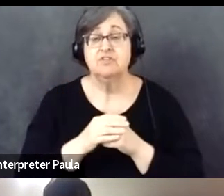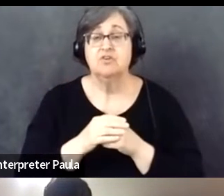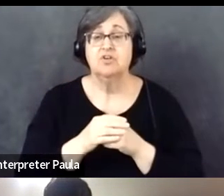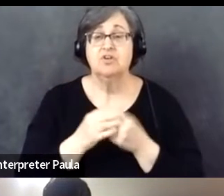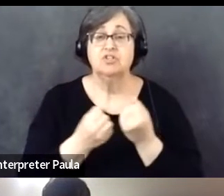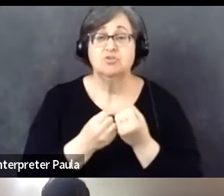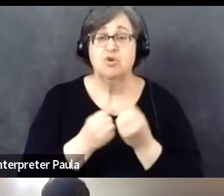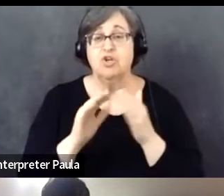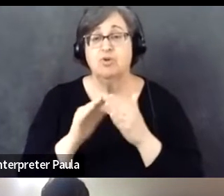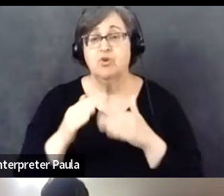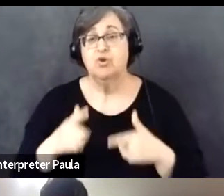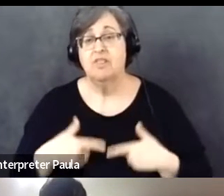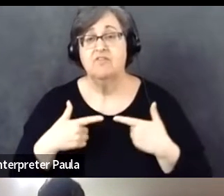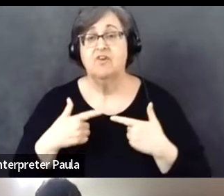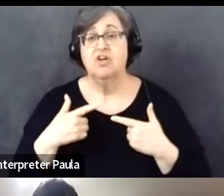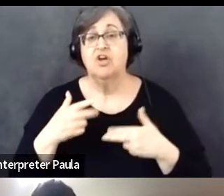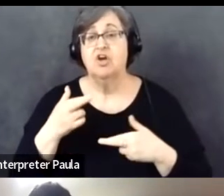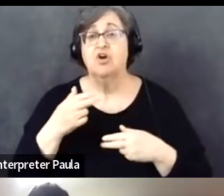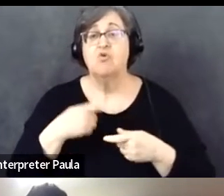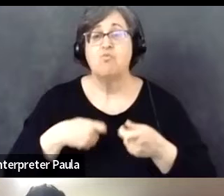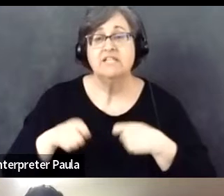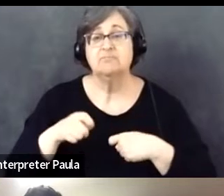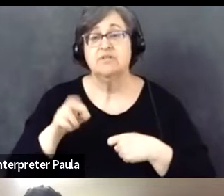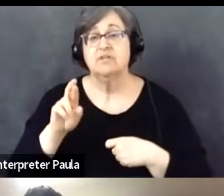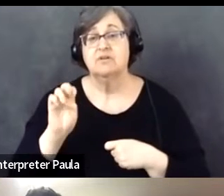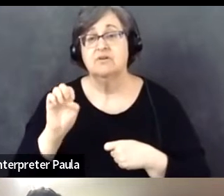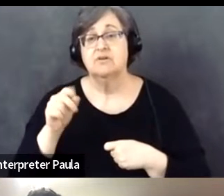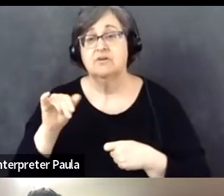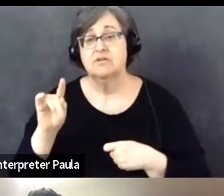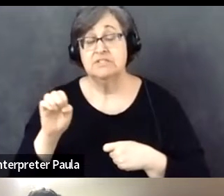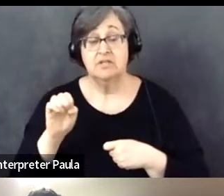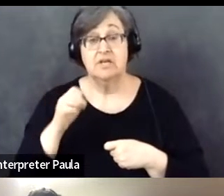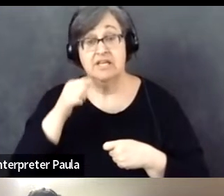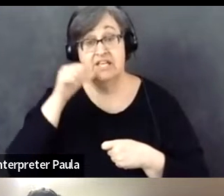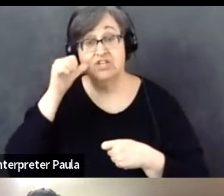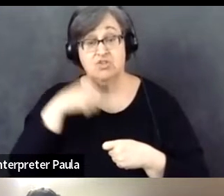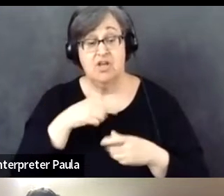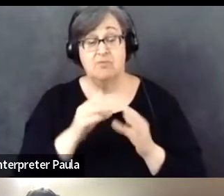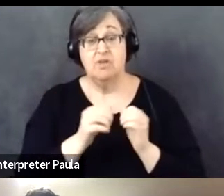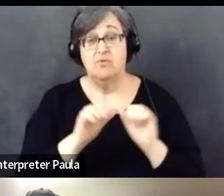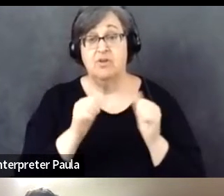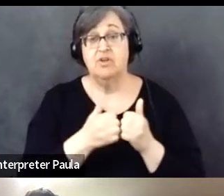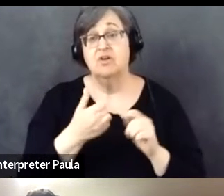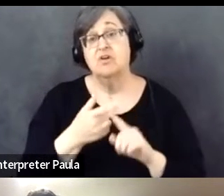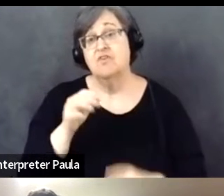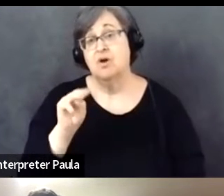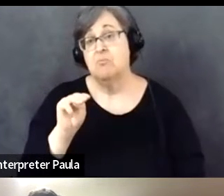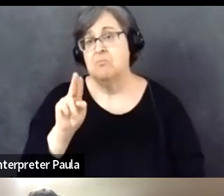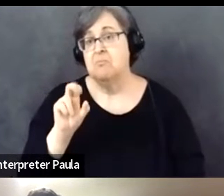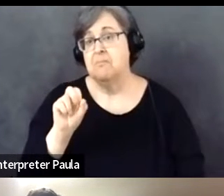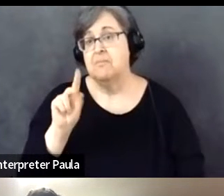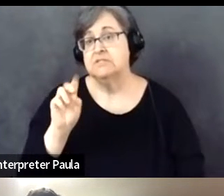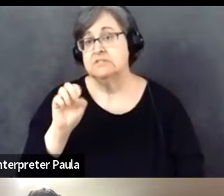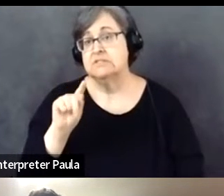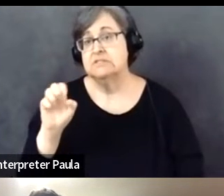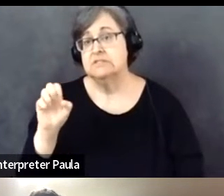or respite, or just even community options. I met yesterday with an agency out of Muscatine, and they're working on a